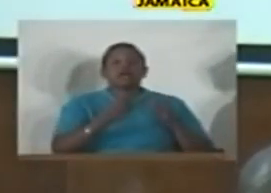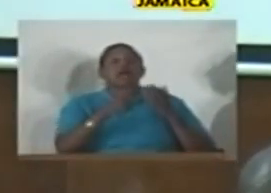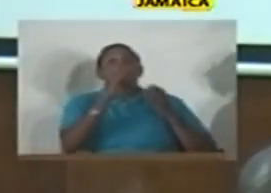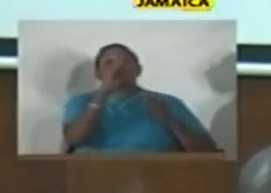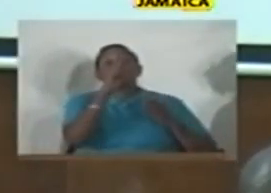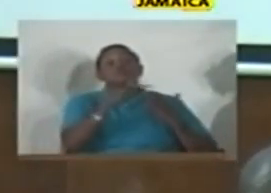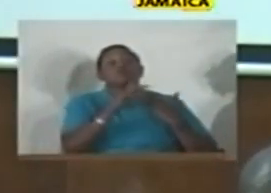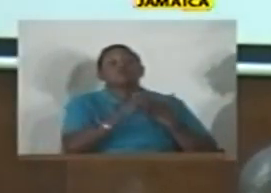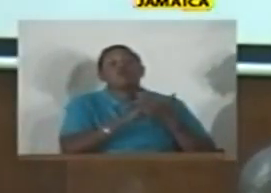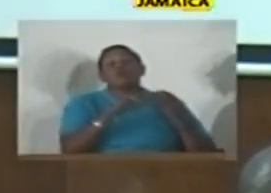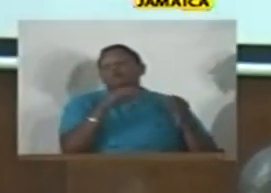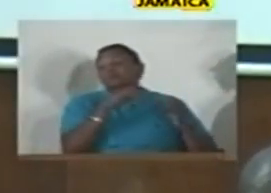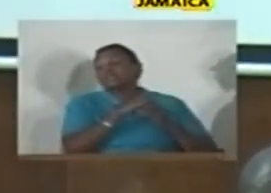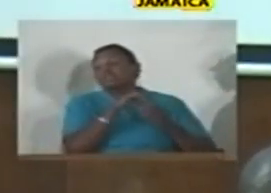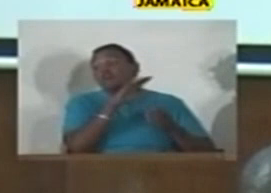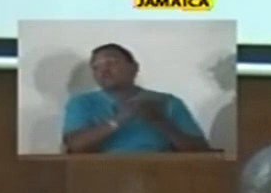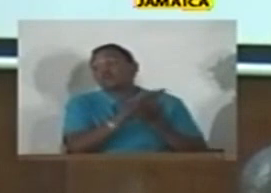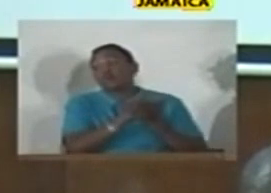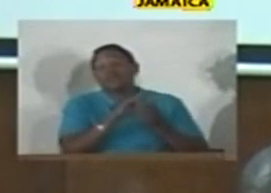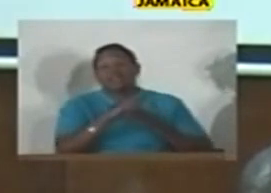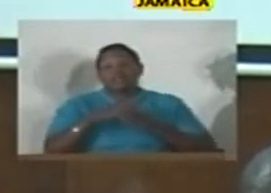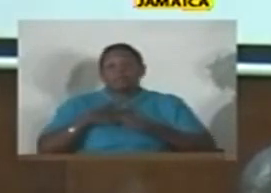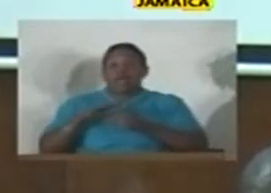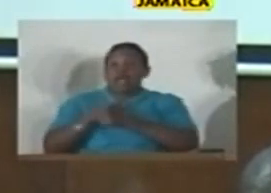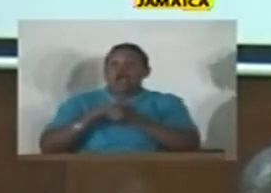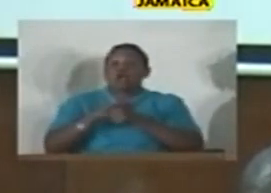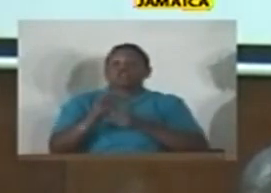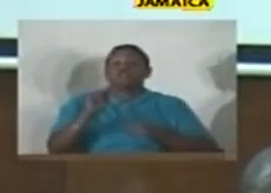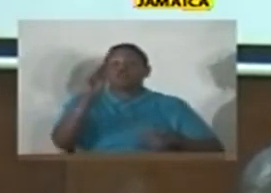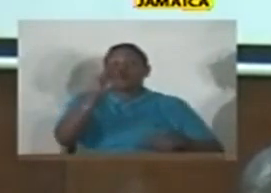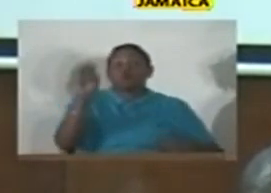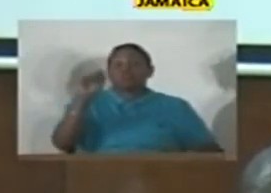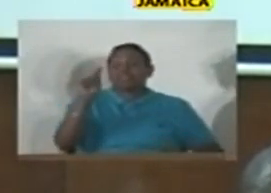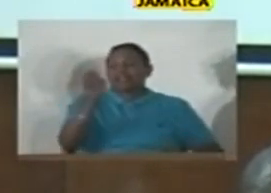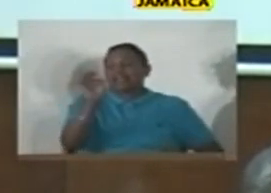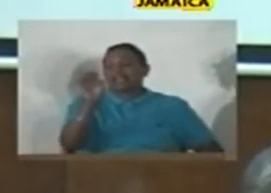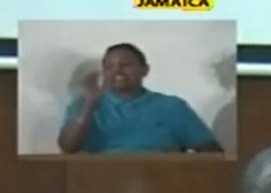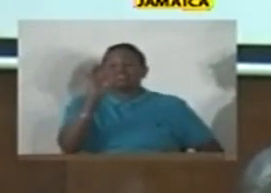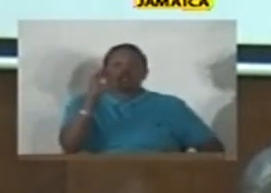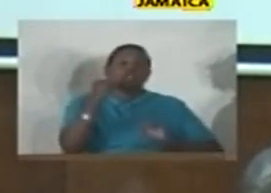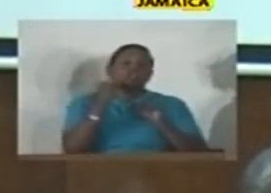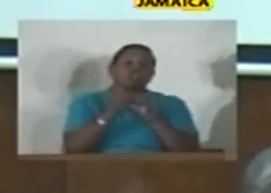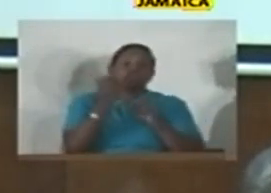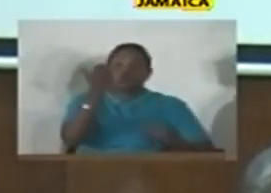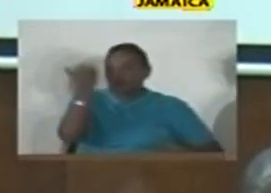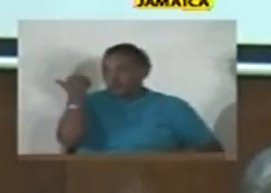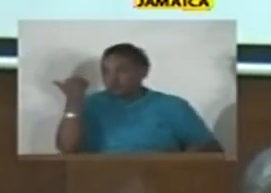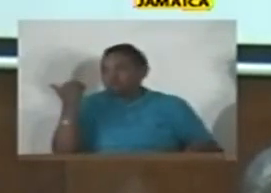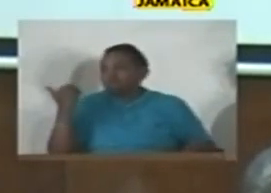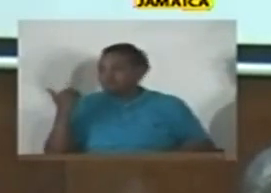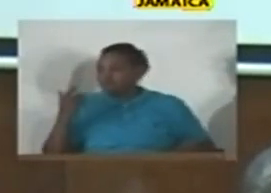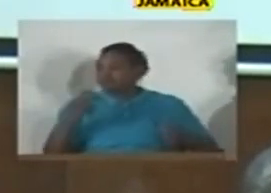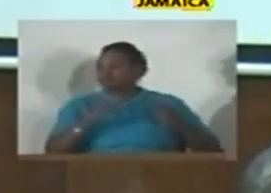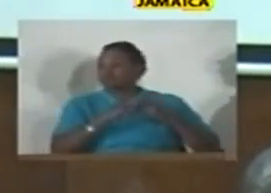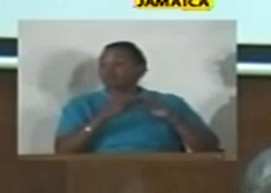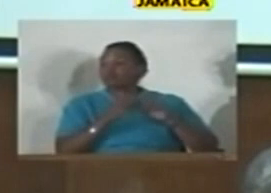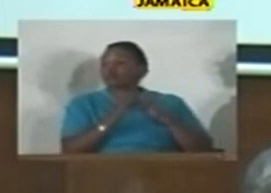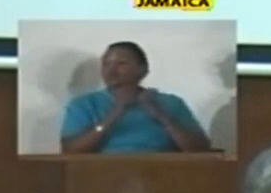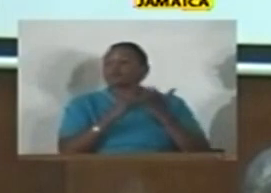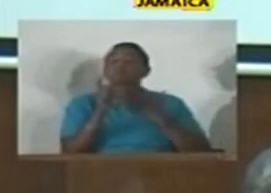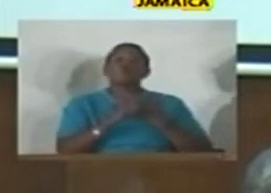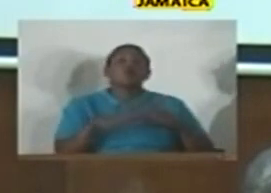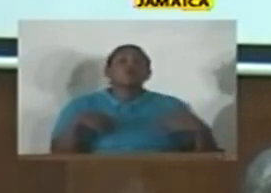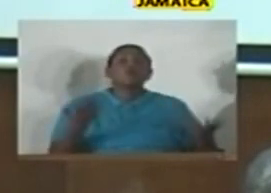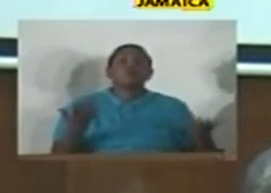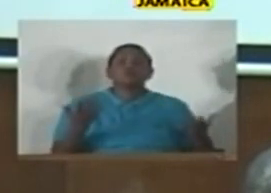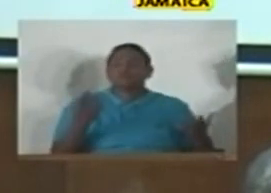program involving the schools in my constituency of Northwest St. Elizabeth some 9 years ago. The problem with the program was that it